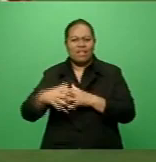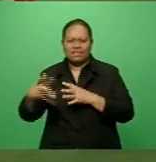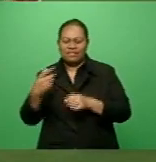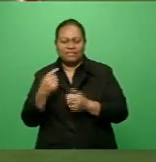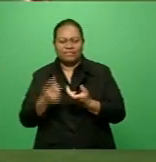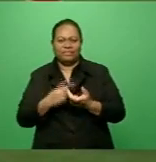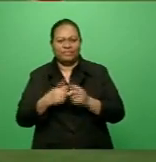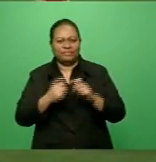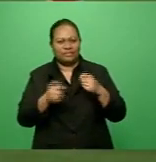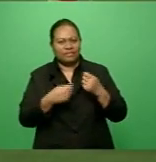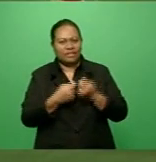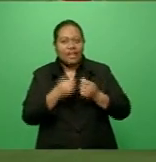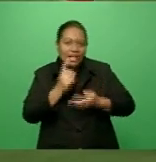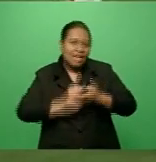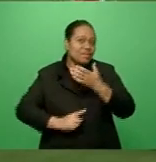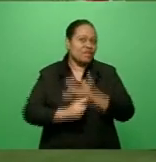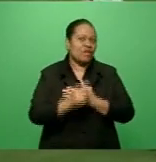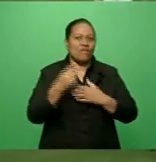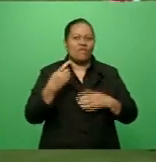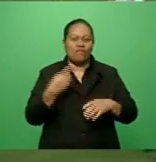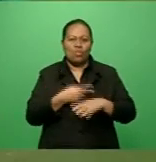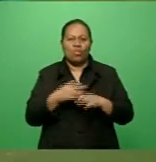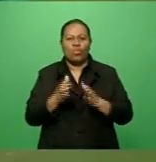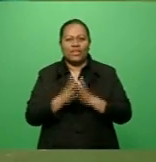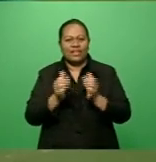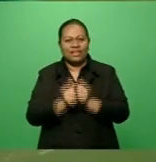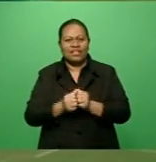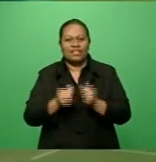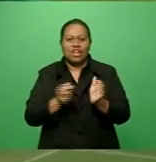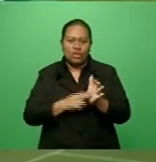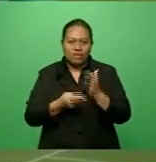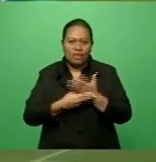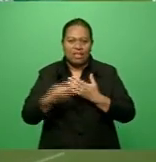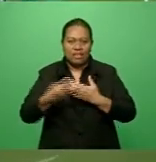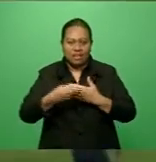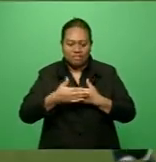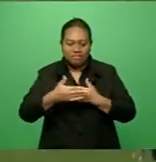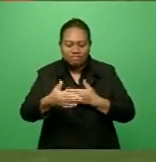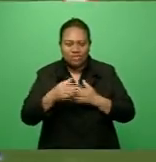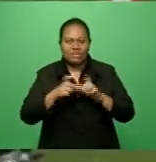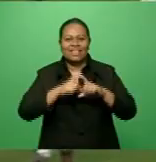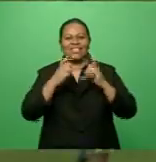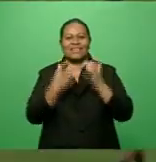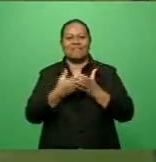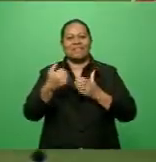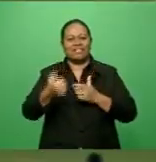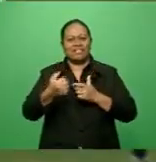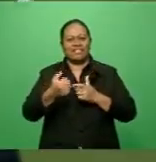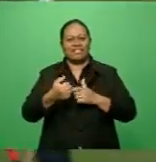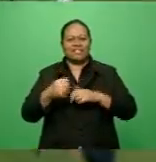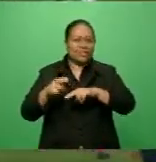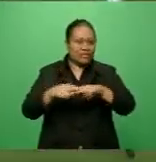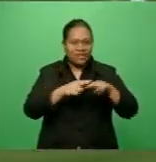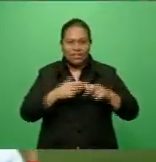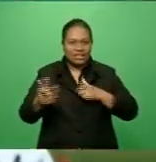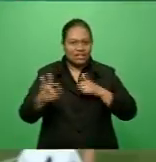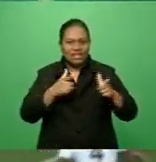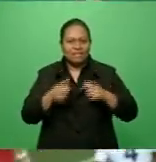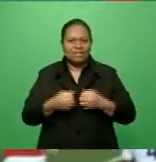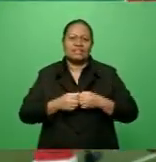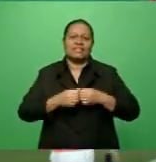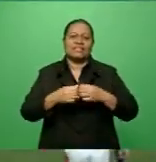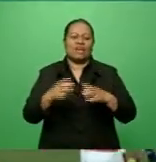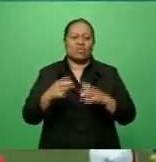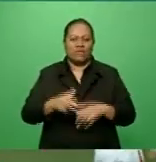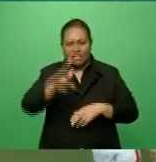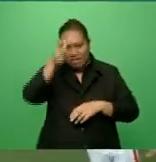tournament will be held over 4 weekends between November 13th and December 6th. The Flying Fijians will start their campaign against France